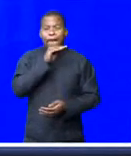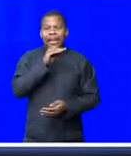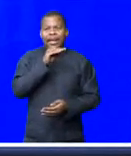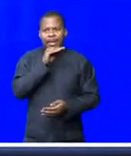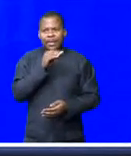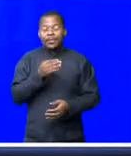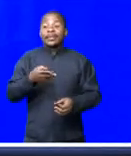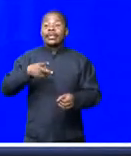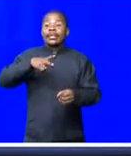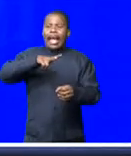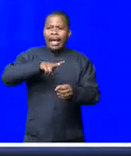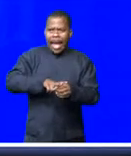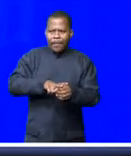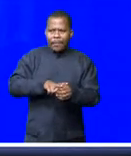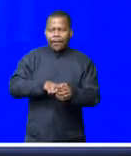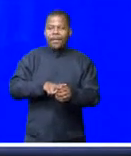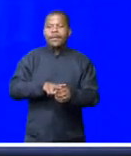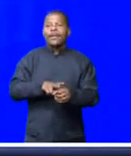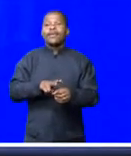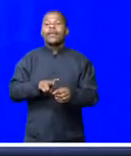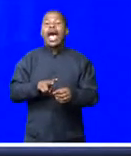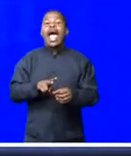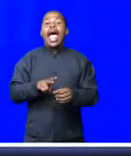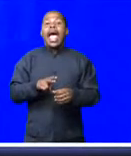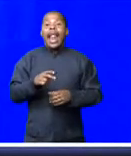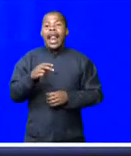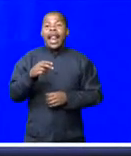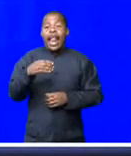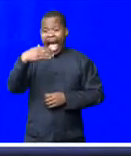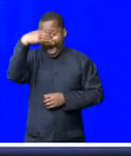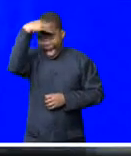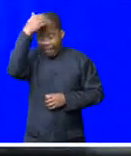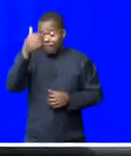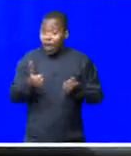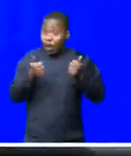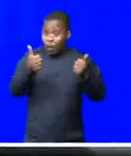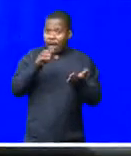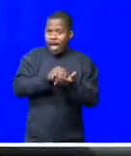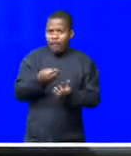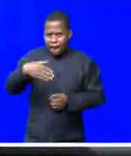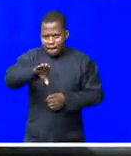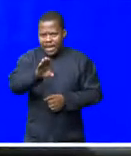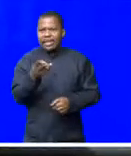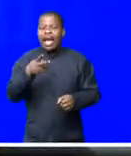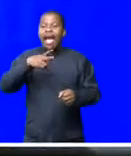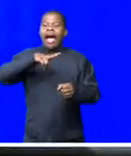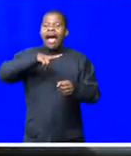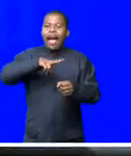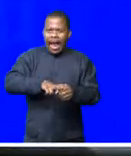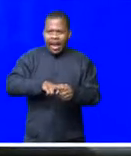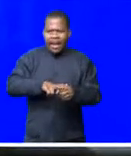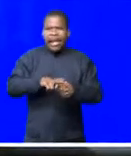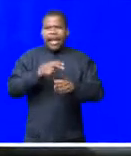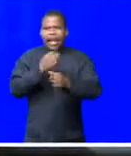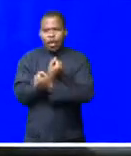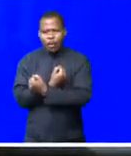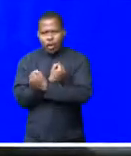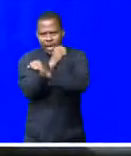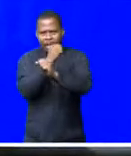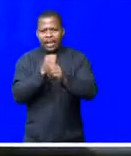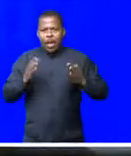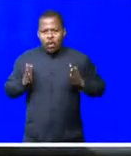and a commitment to good governance, the rule of law, and the protection of